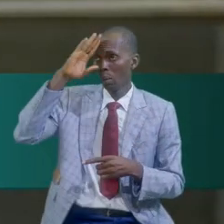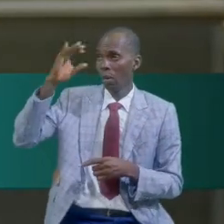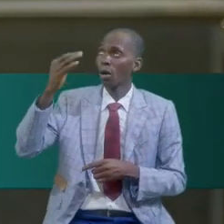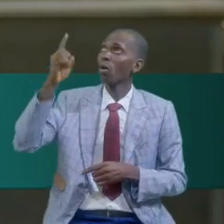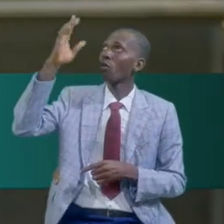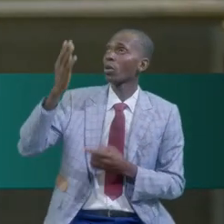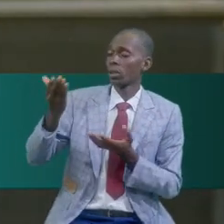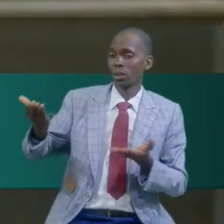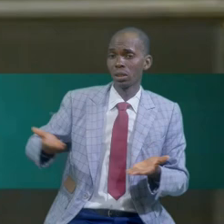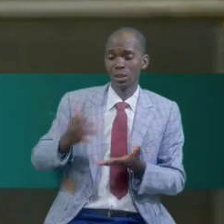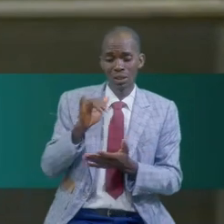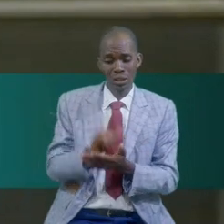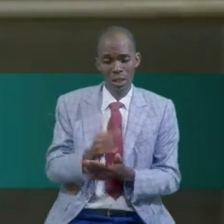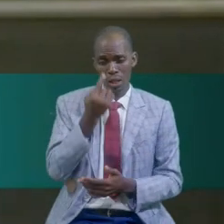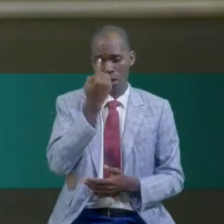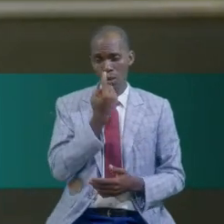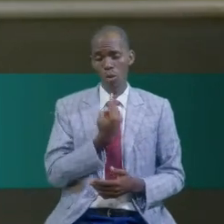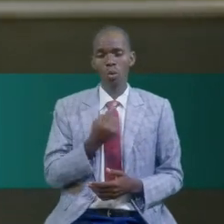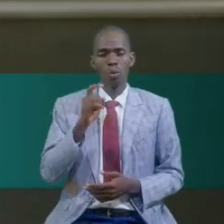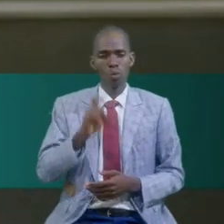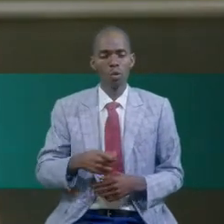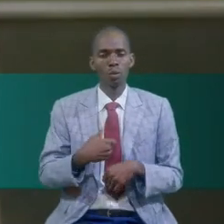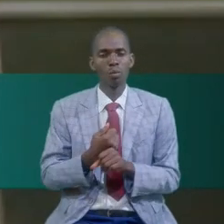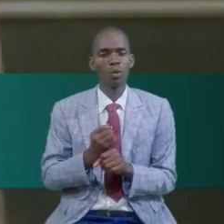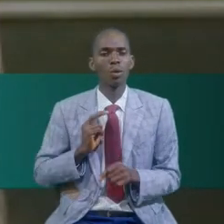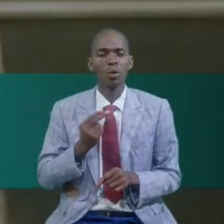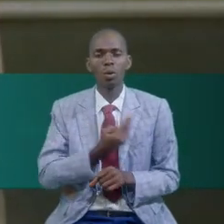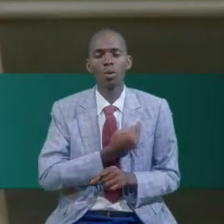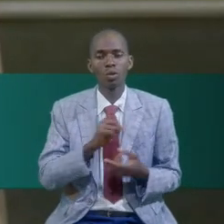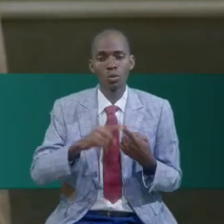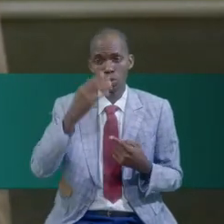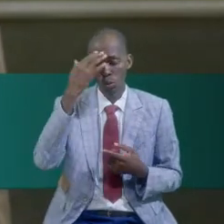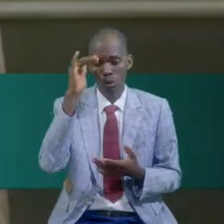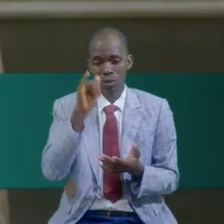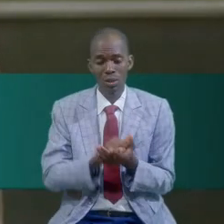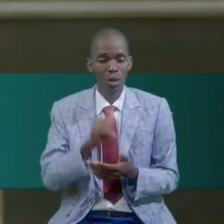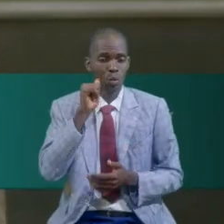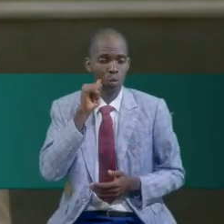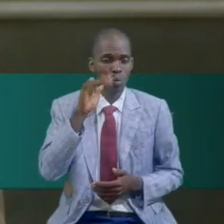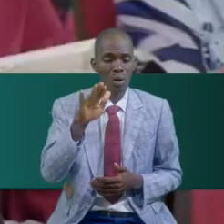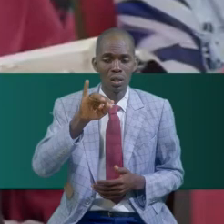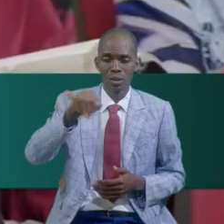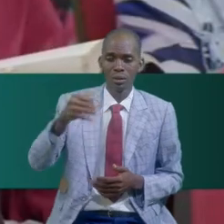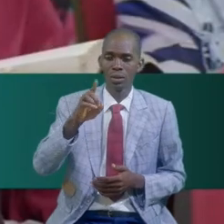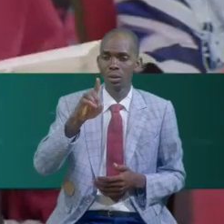alone should make us to understand that woman, that Jezebel, will